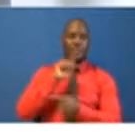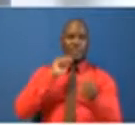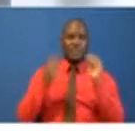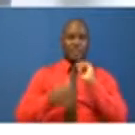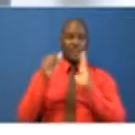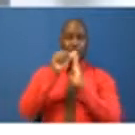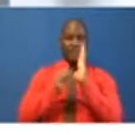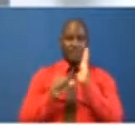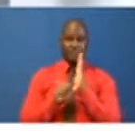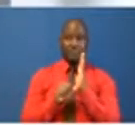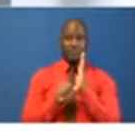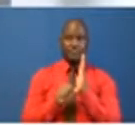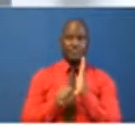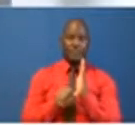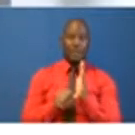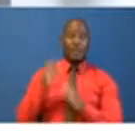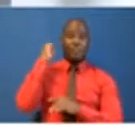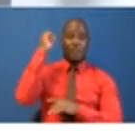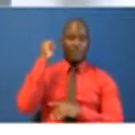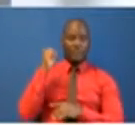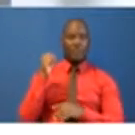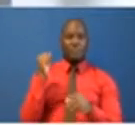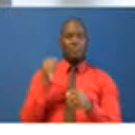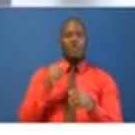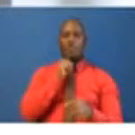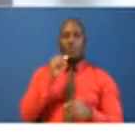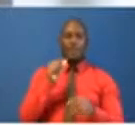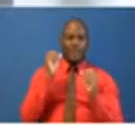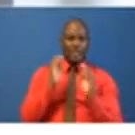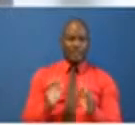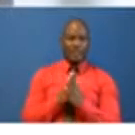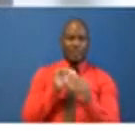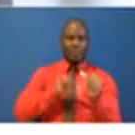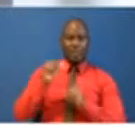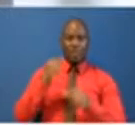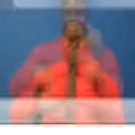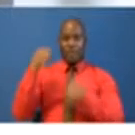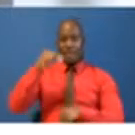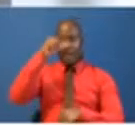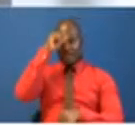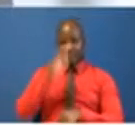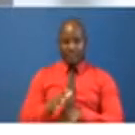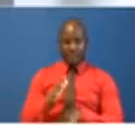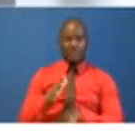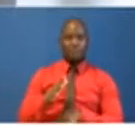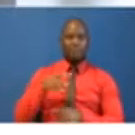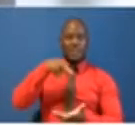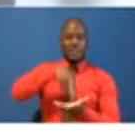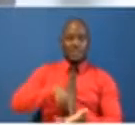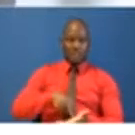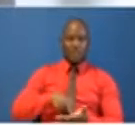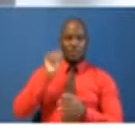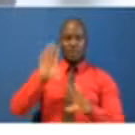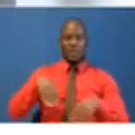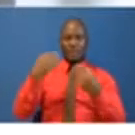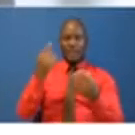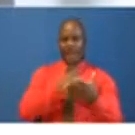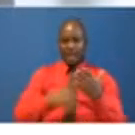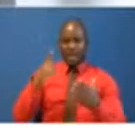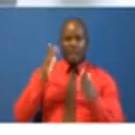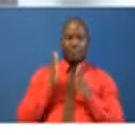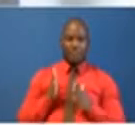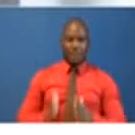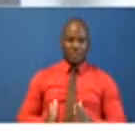table and the politics may not necessarily even be about winning the gubernatorial race you could put the correct